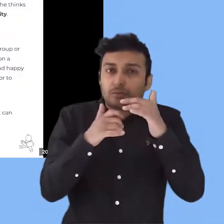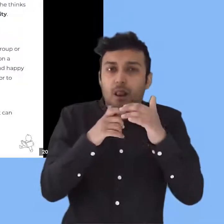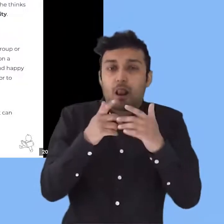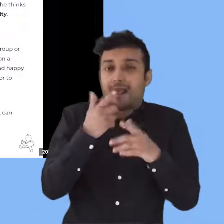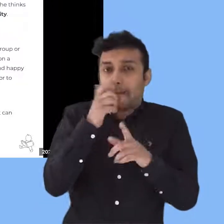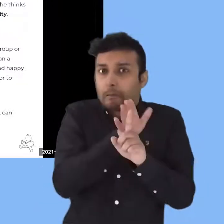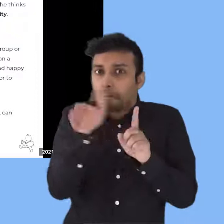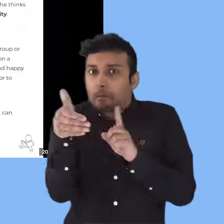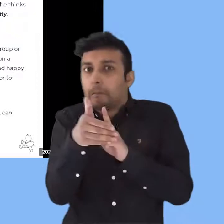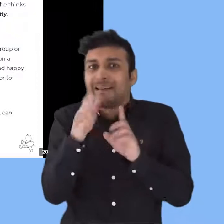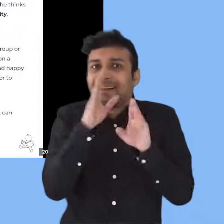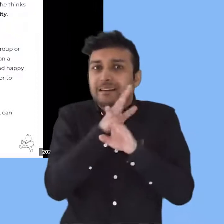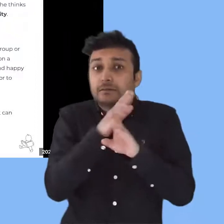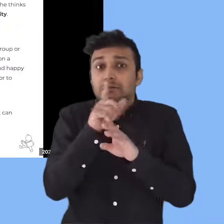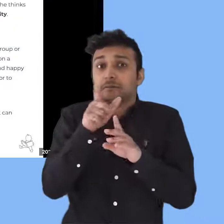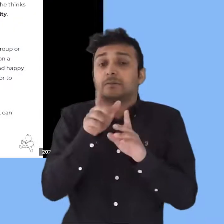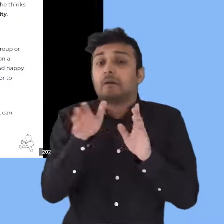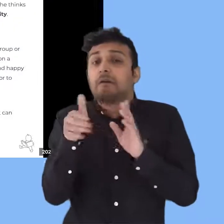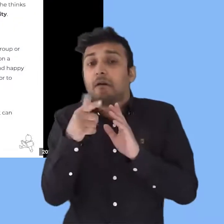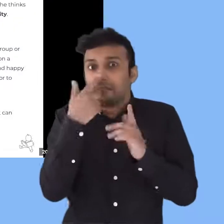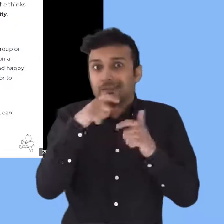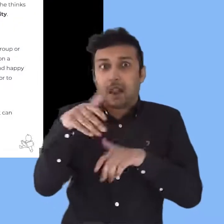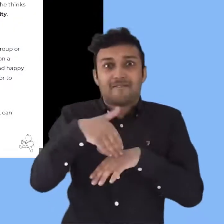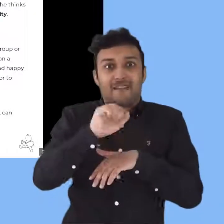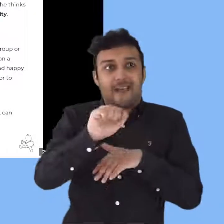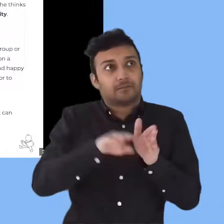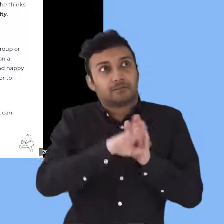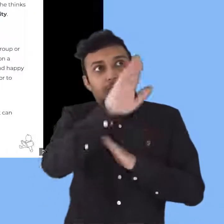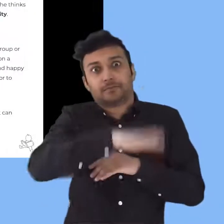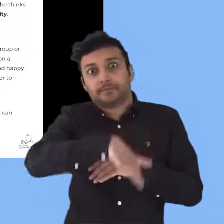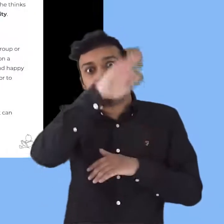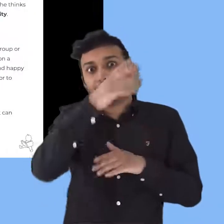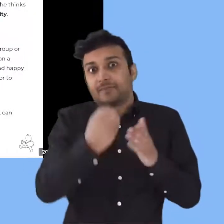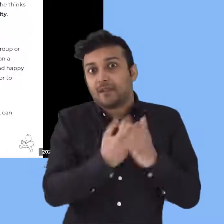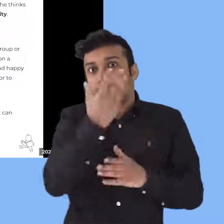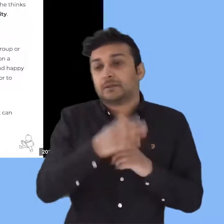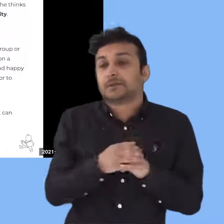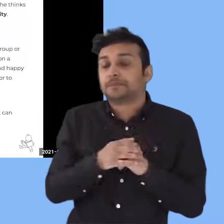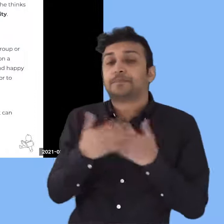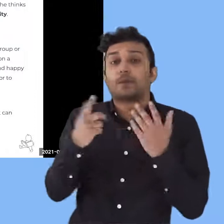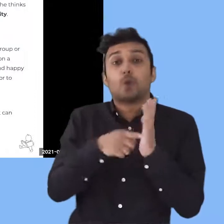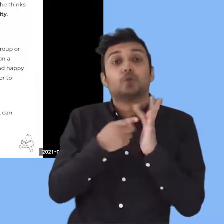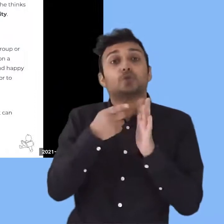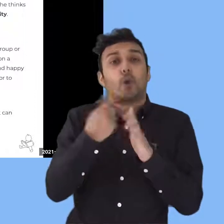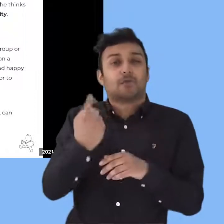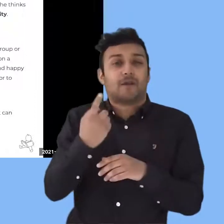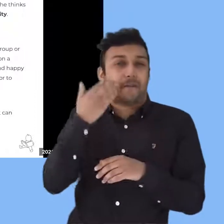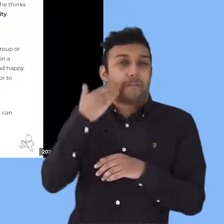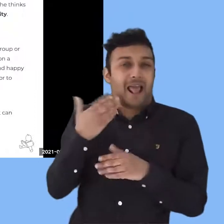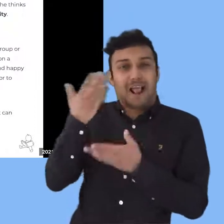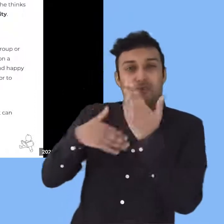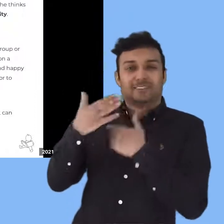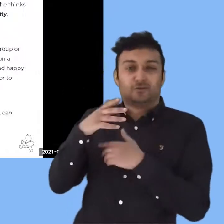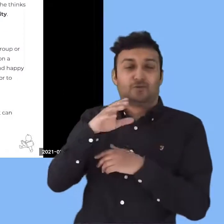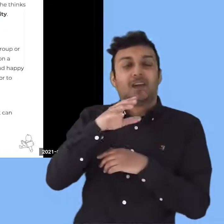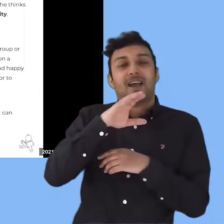have an effect on their later development. So Joe, a 4-year-old boy of Black heritage, African Caribbean heritage,